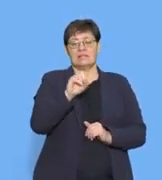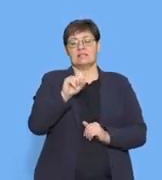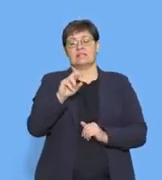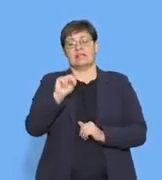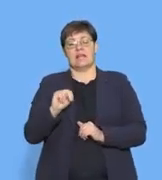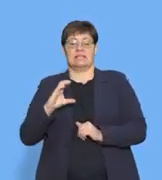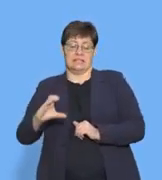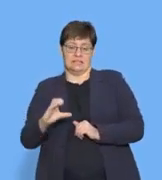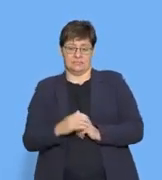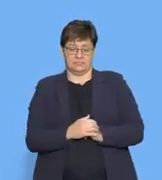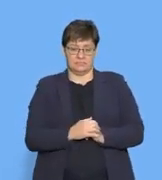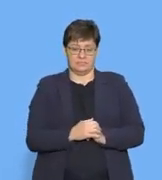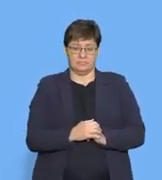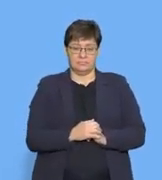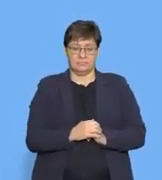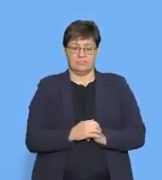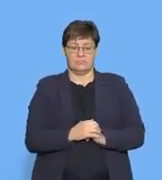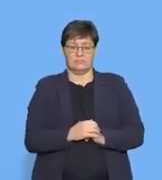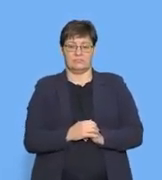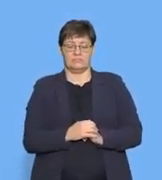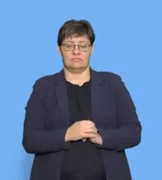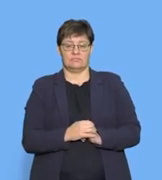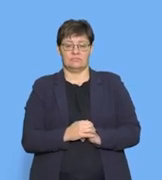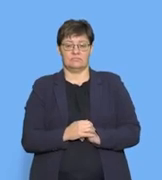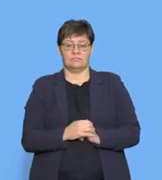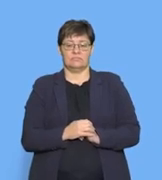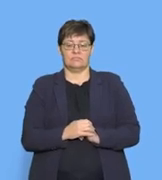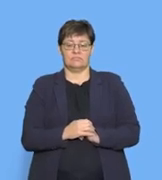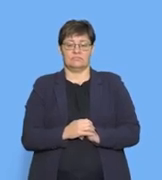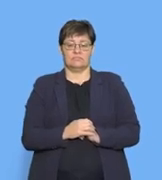half AB, and we're using sine C here.